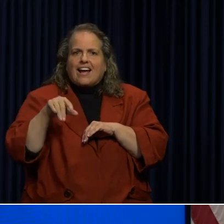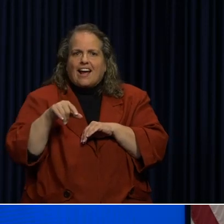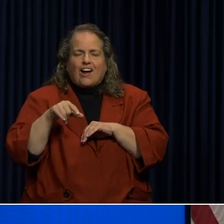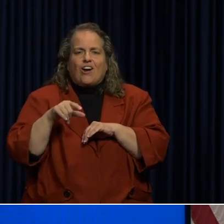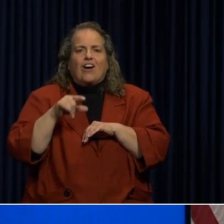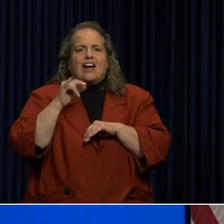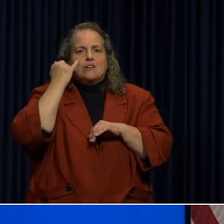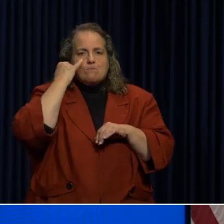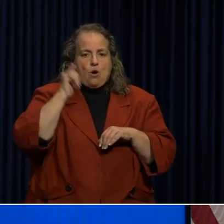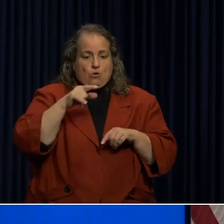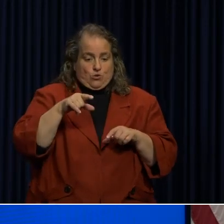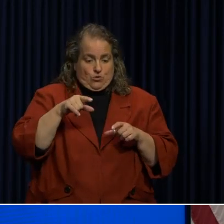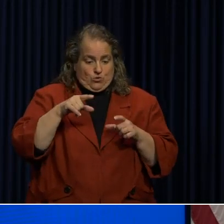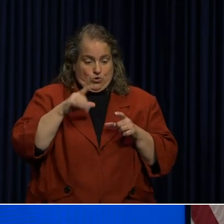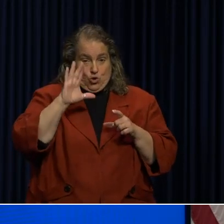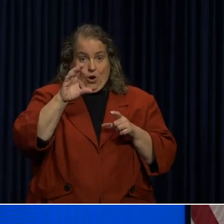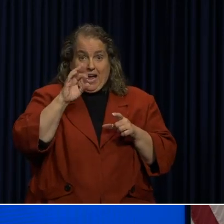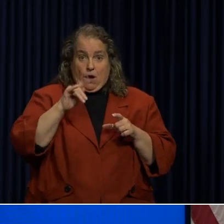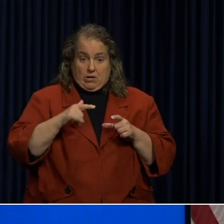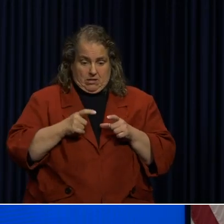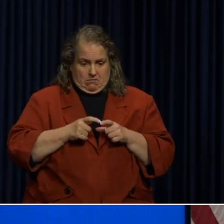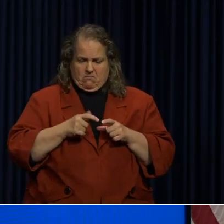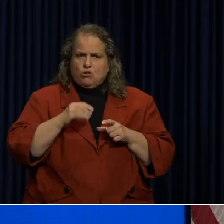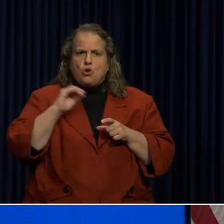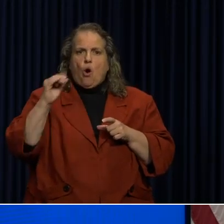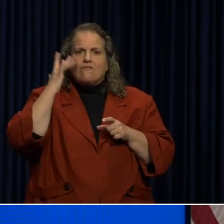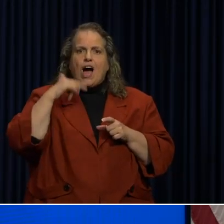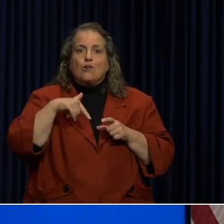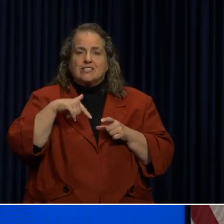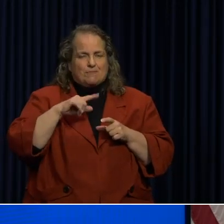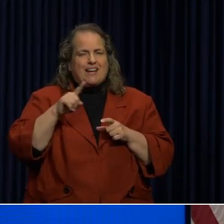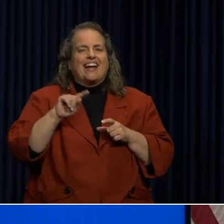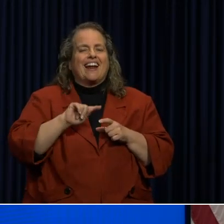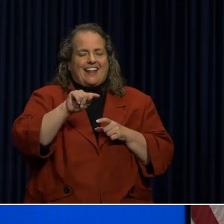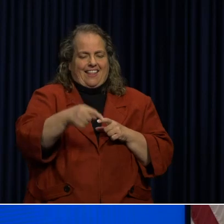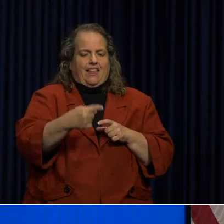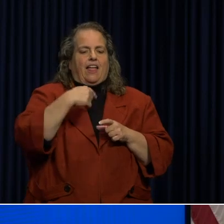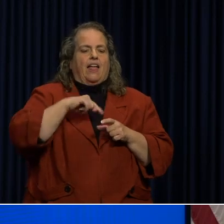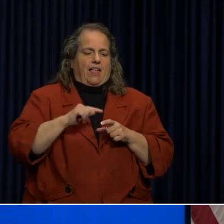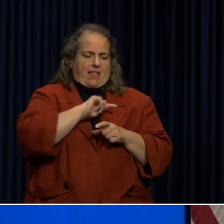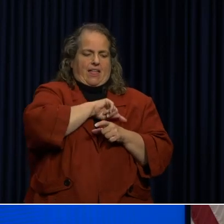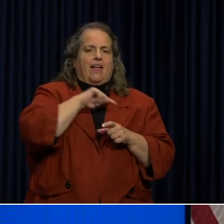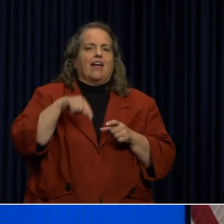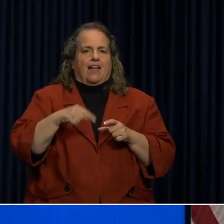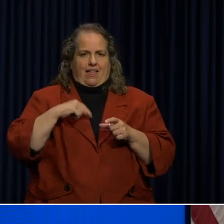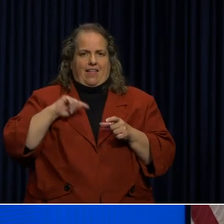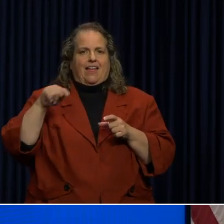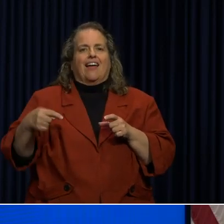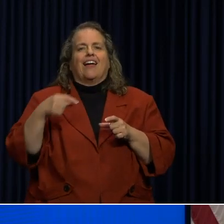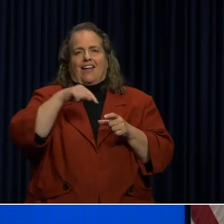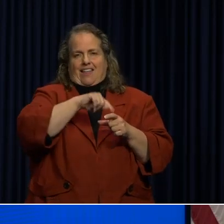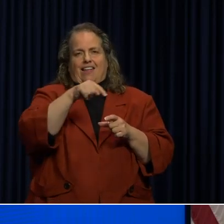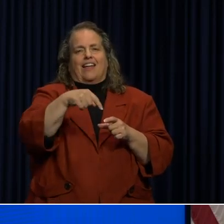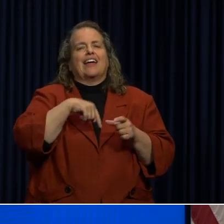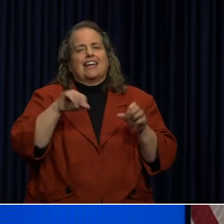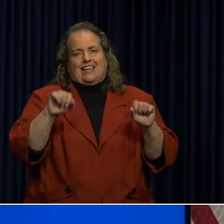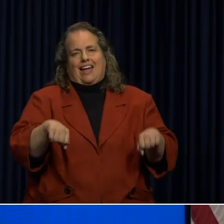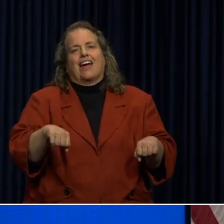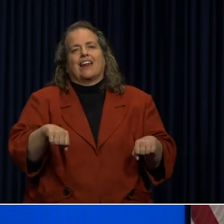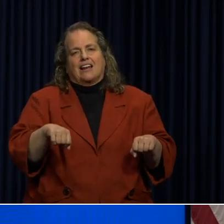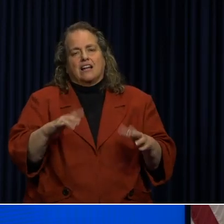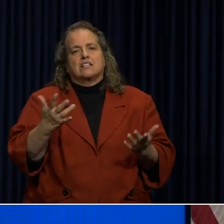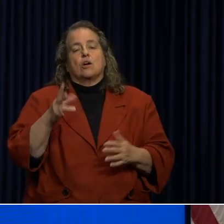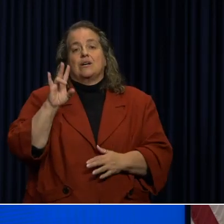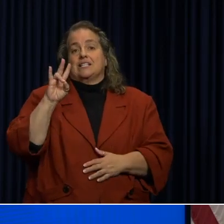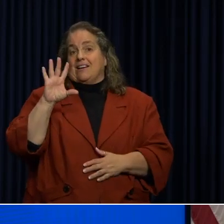the virus isn't in your county and can't move back and forth between the two. So it's 75